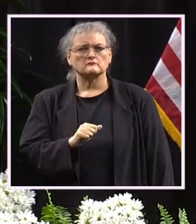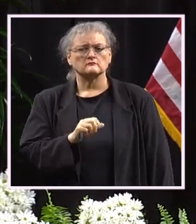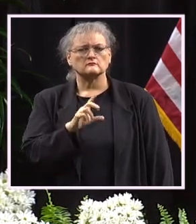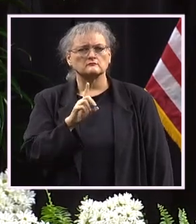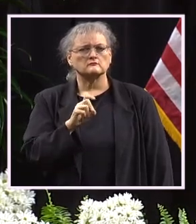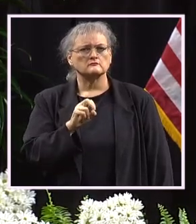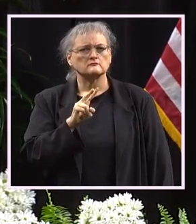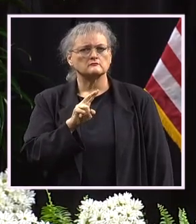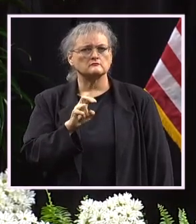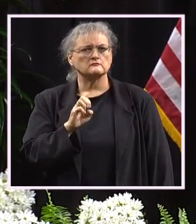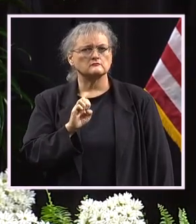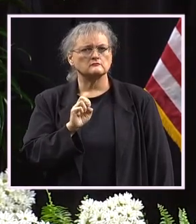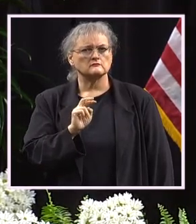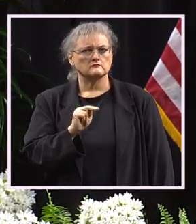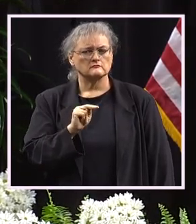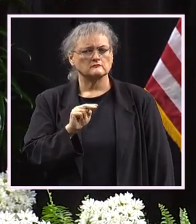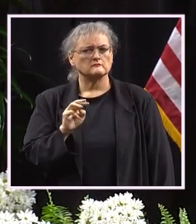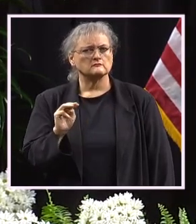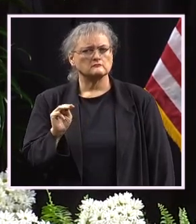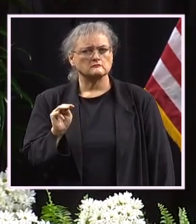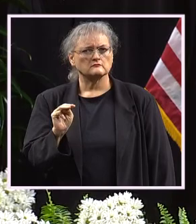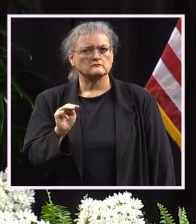Devin Michael McClure.